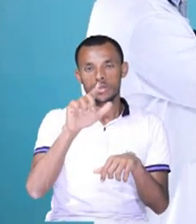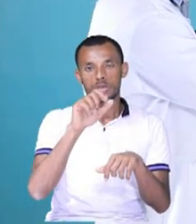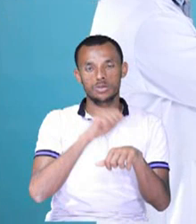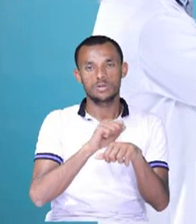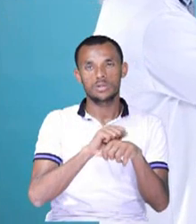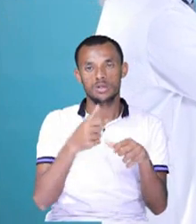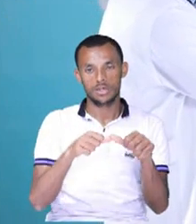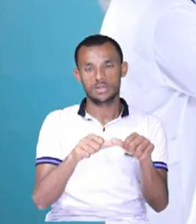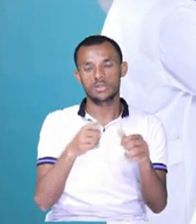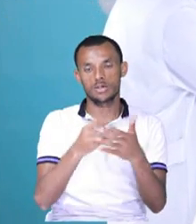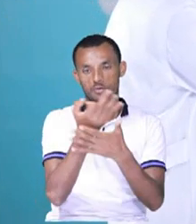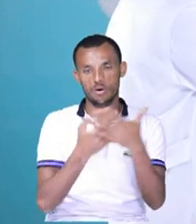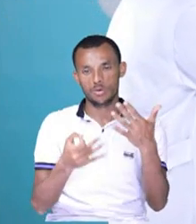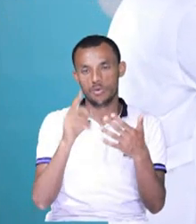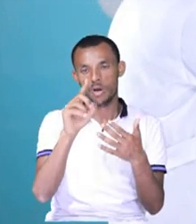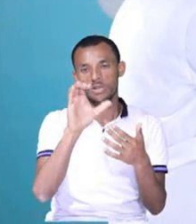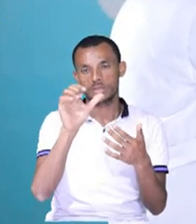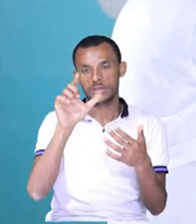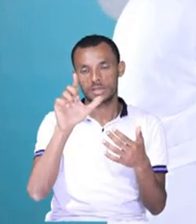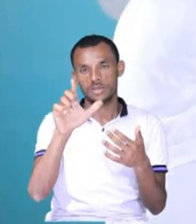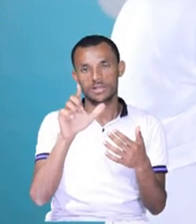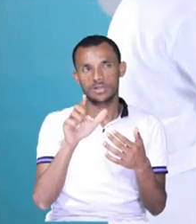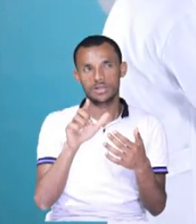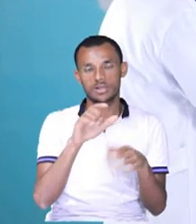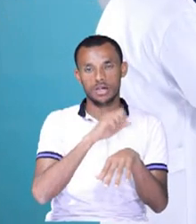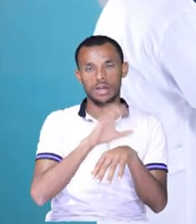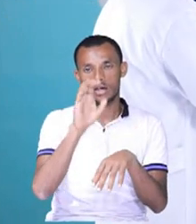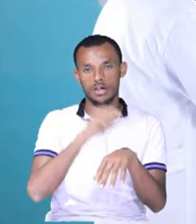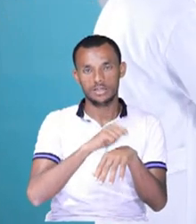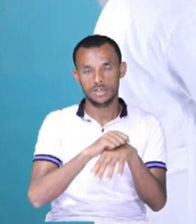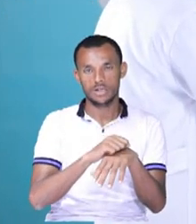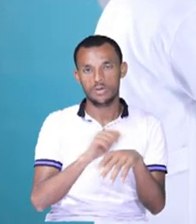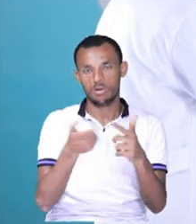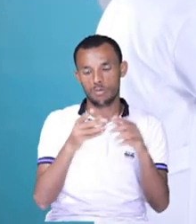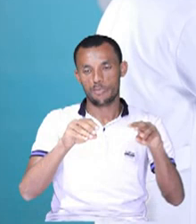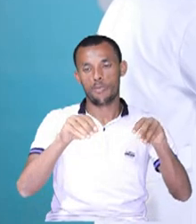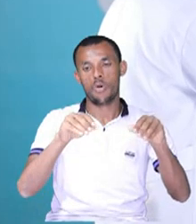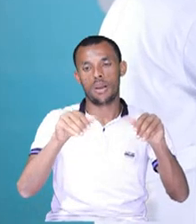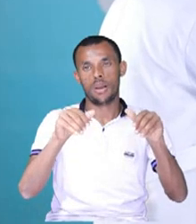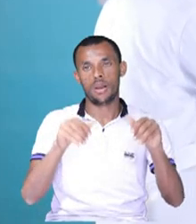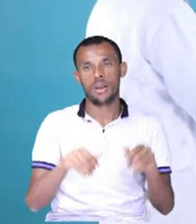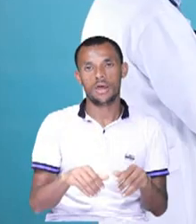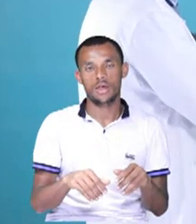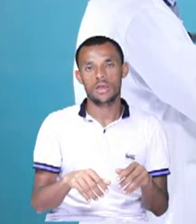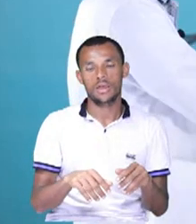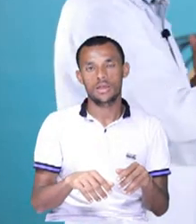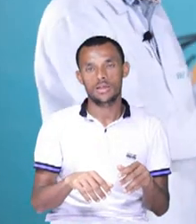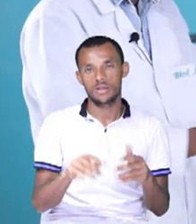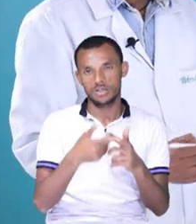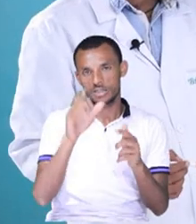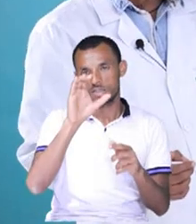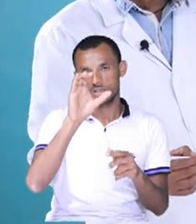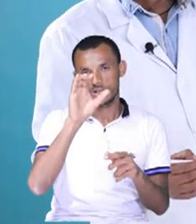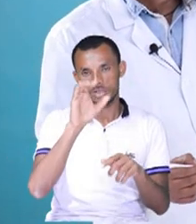solid exists in the forms of 1, crystal, 2, in the forms of powder. But simply,